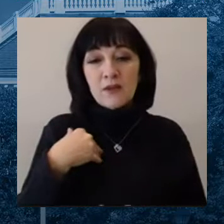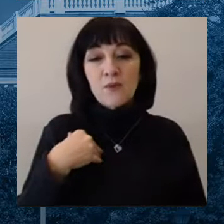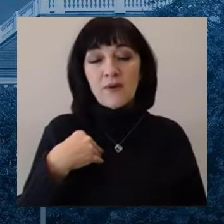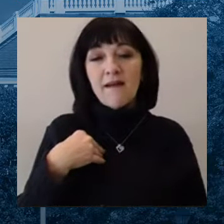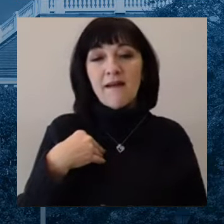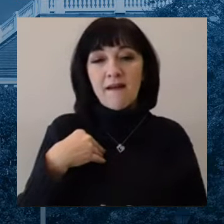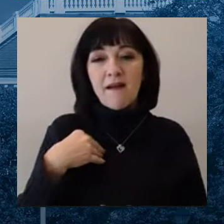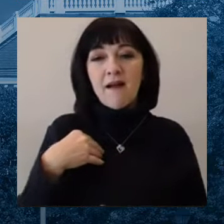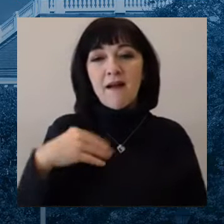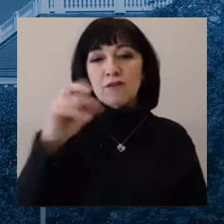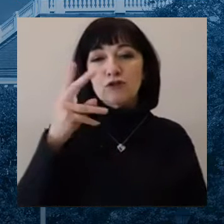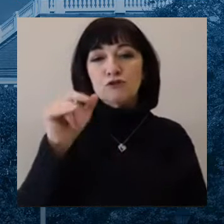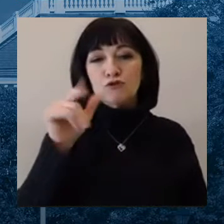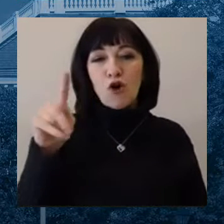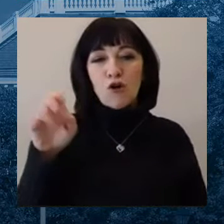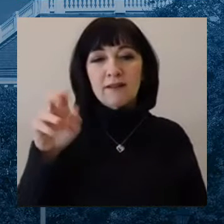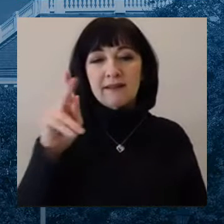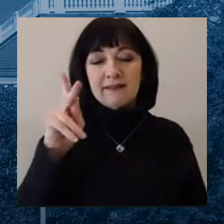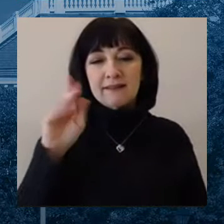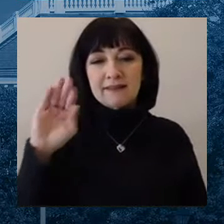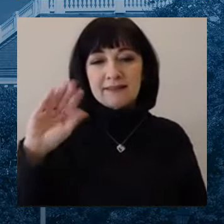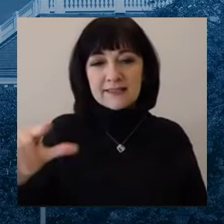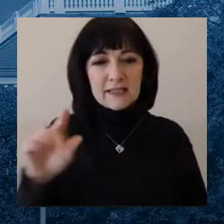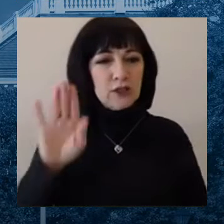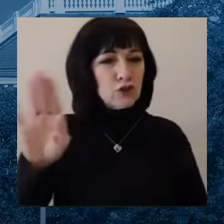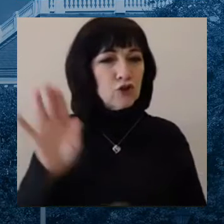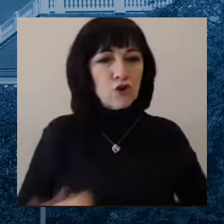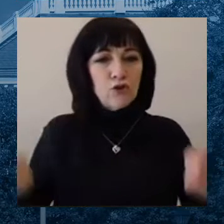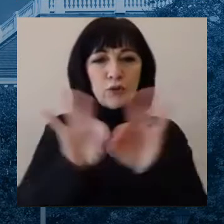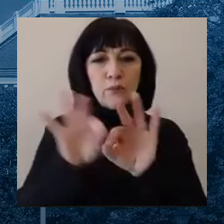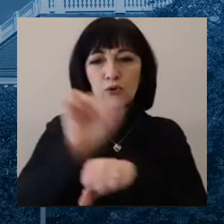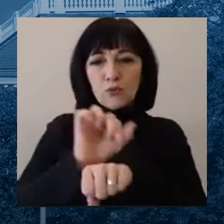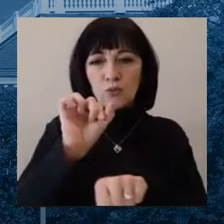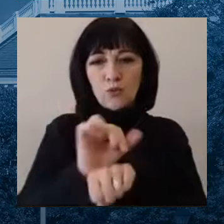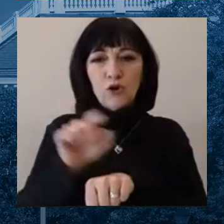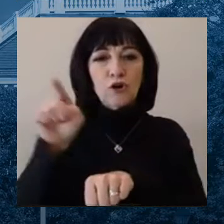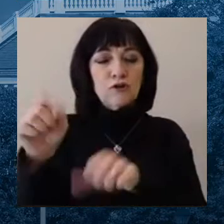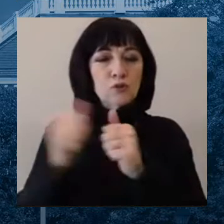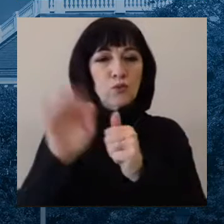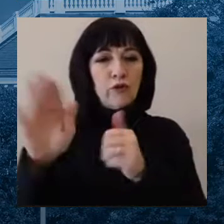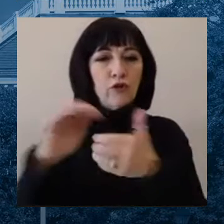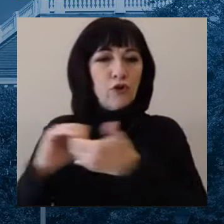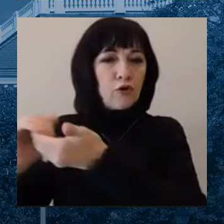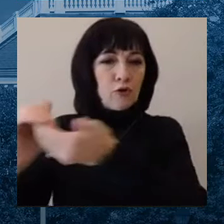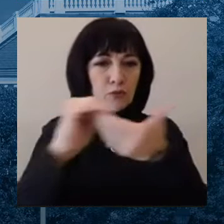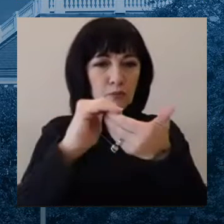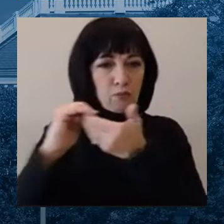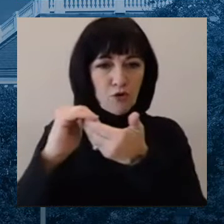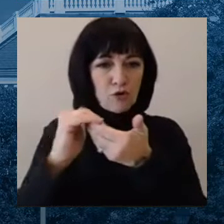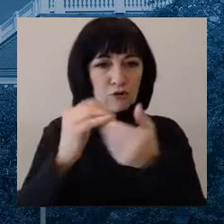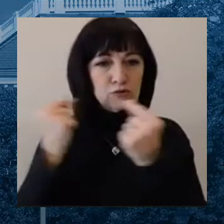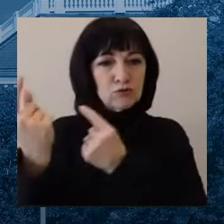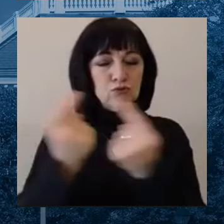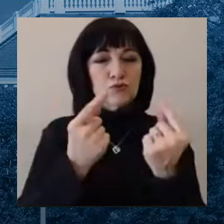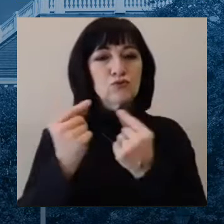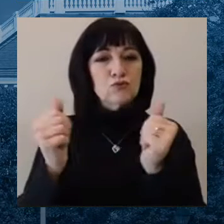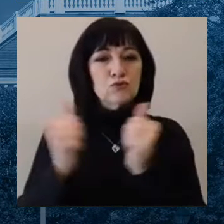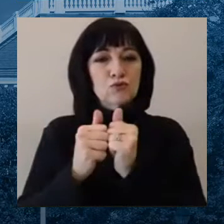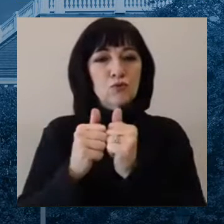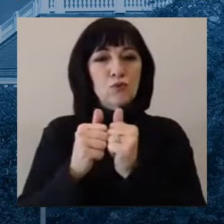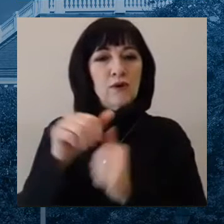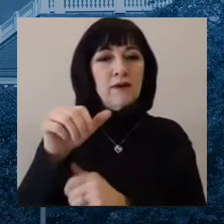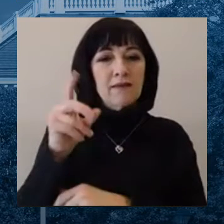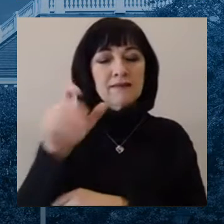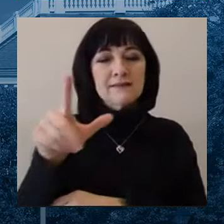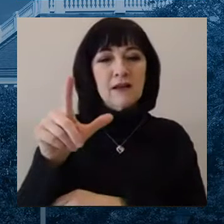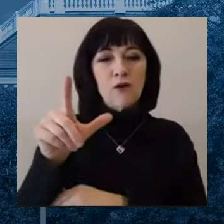from her and the really important work that she and her partners are doing. We have Reverend Dr. John